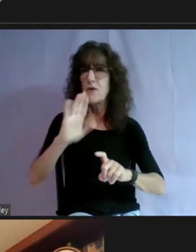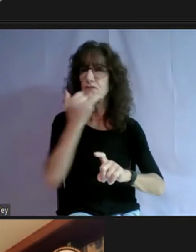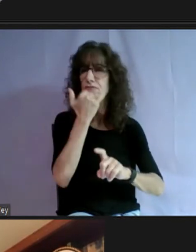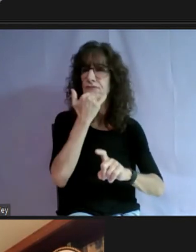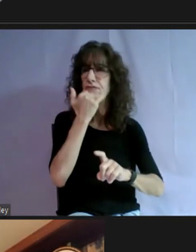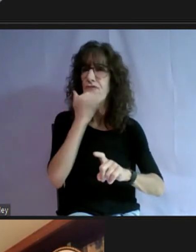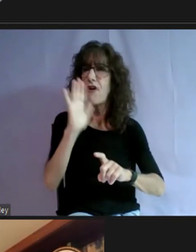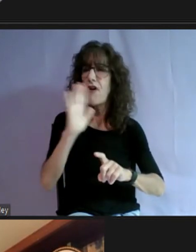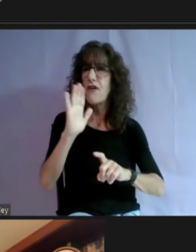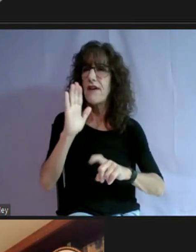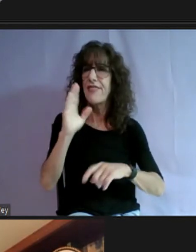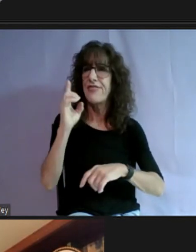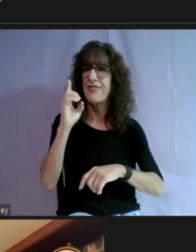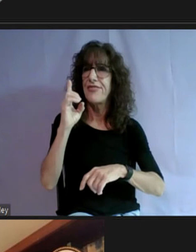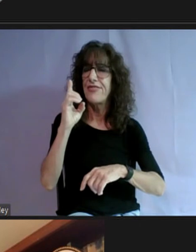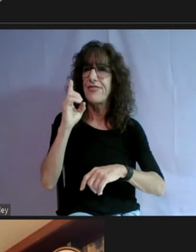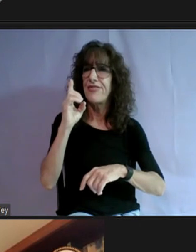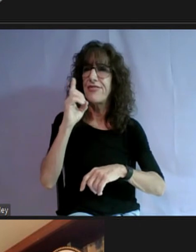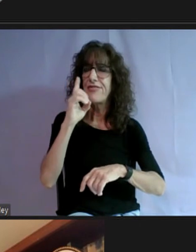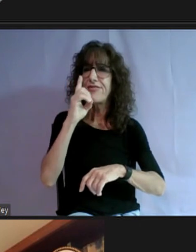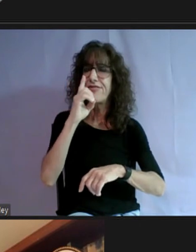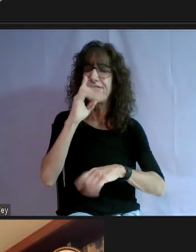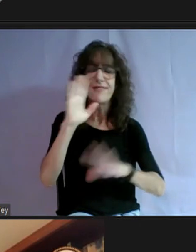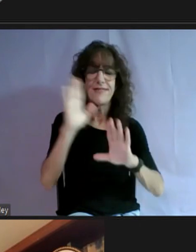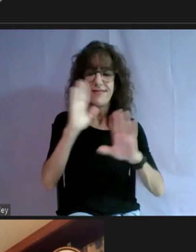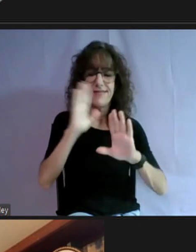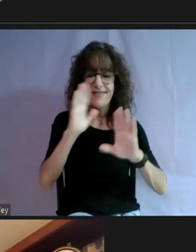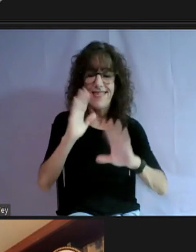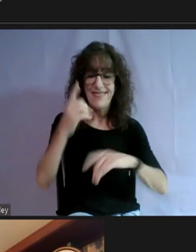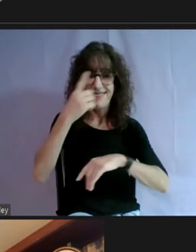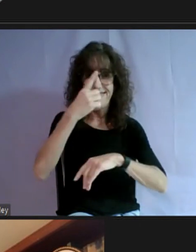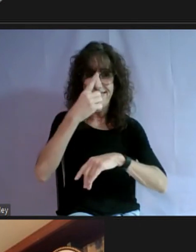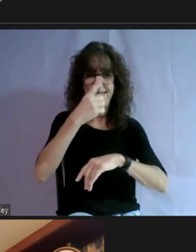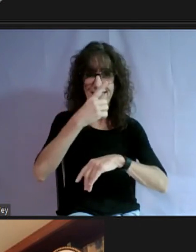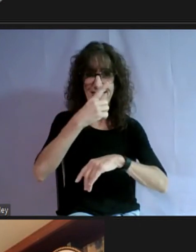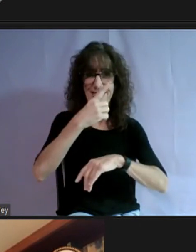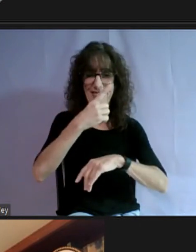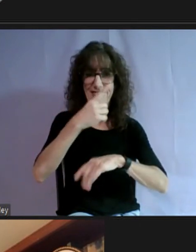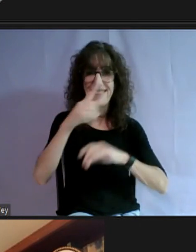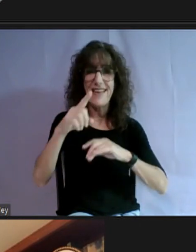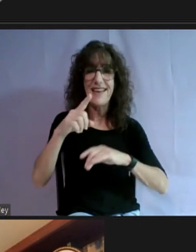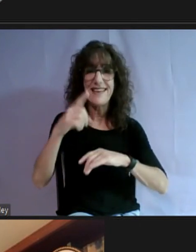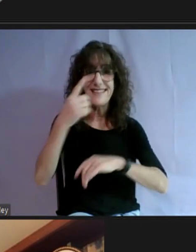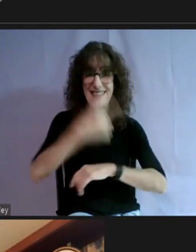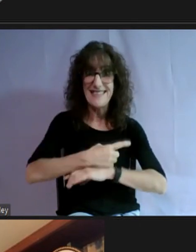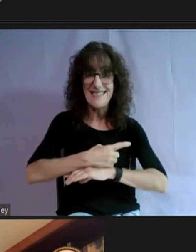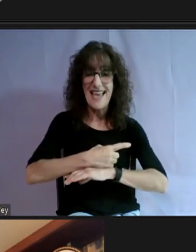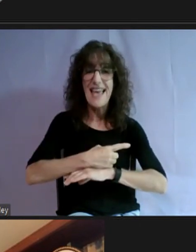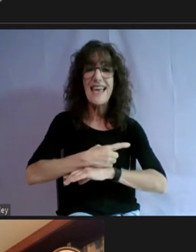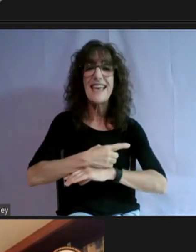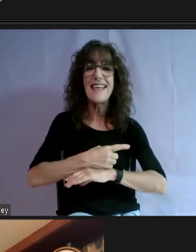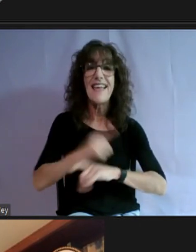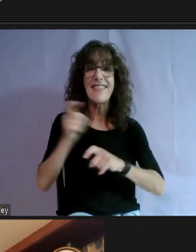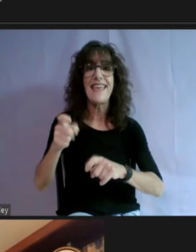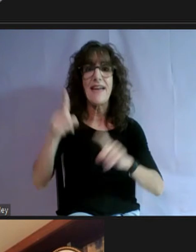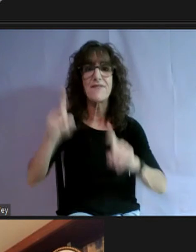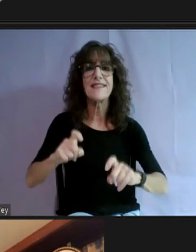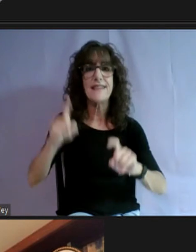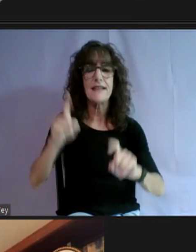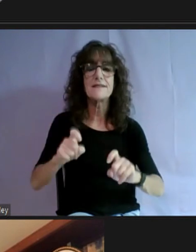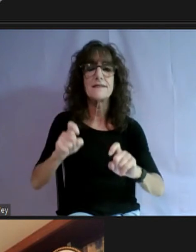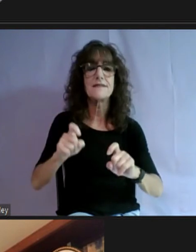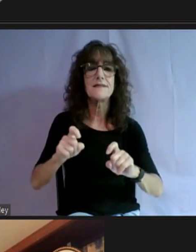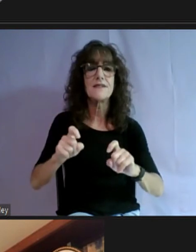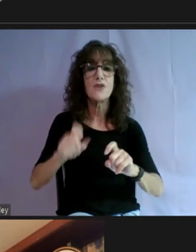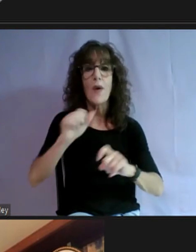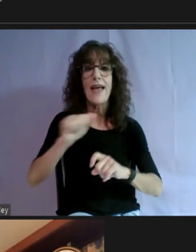The day that the test was, the day the test, the sample was obtained. So Anne